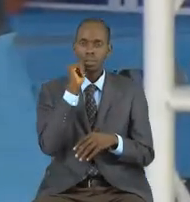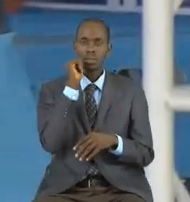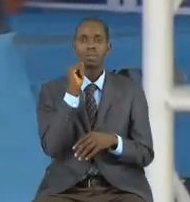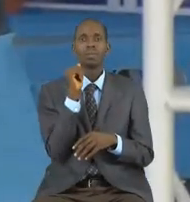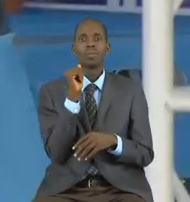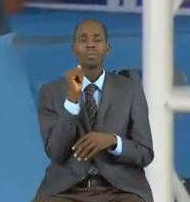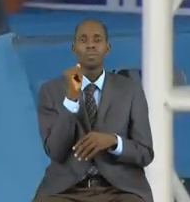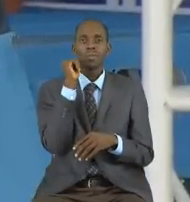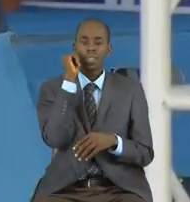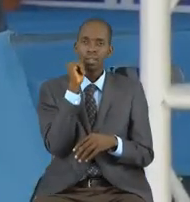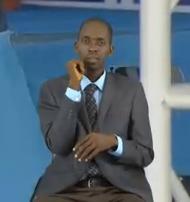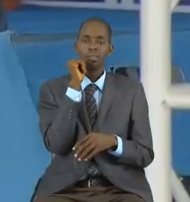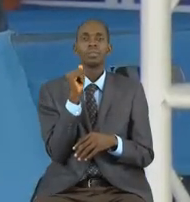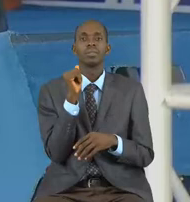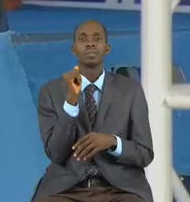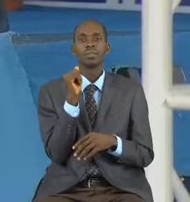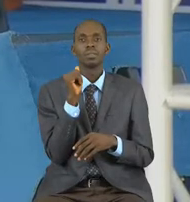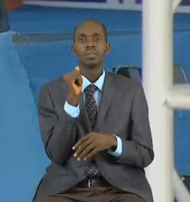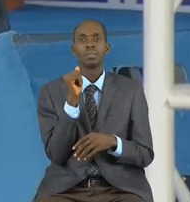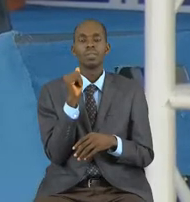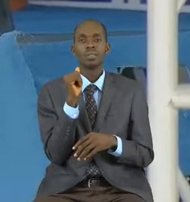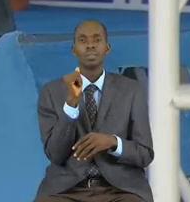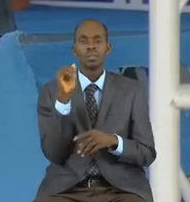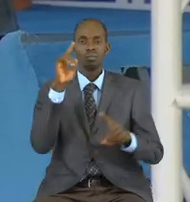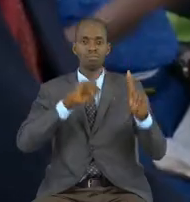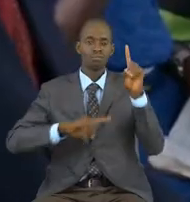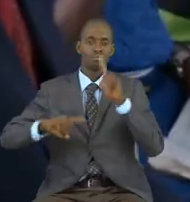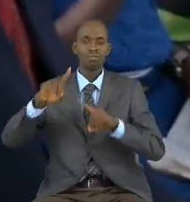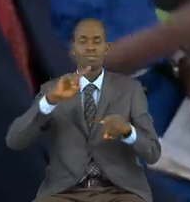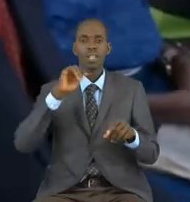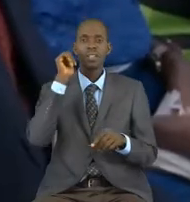Daily. Somebody shout, daily.